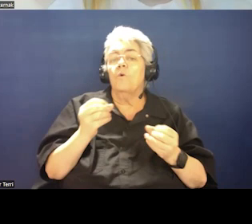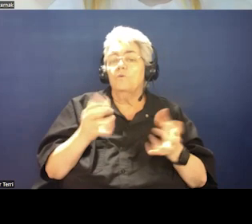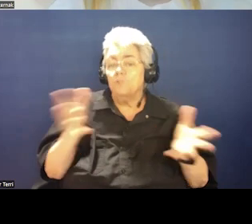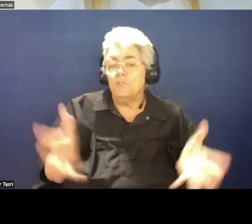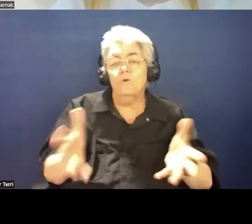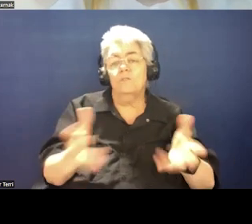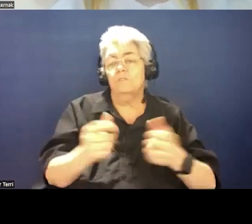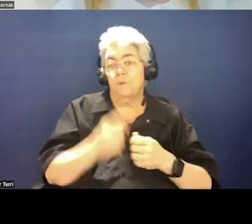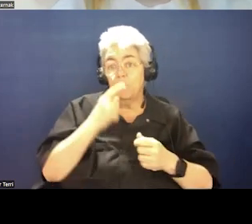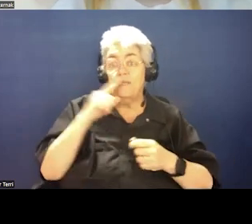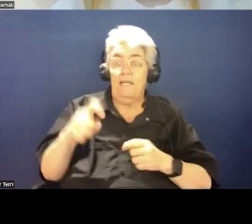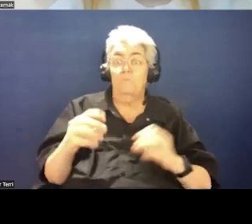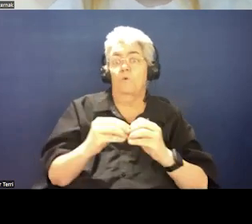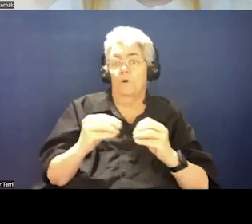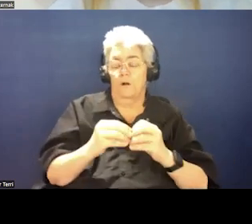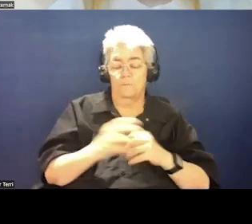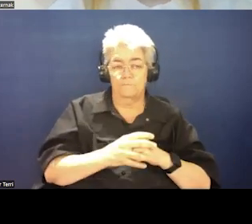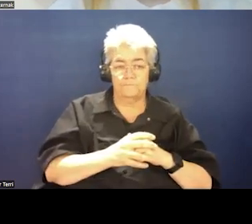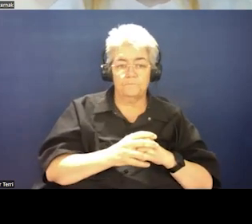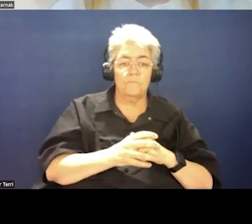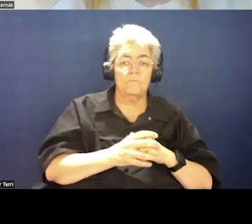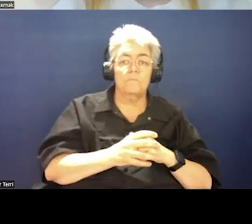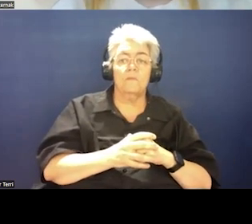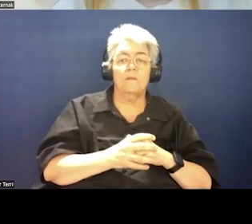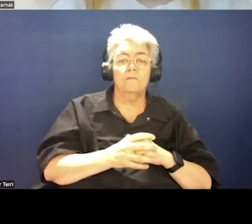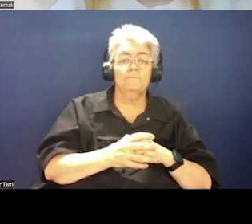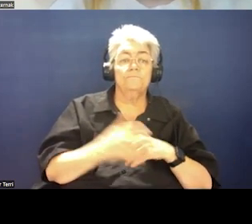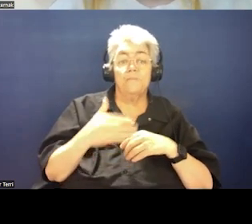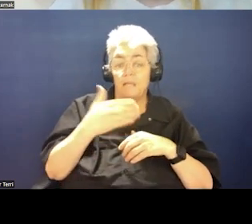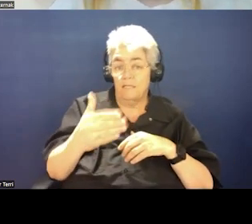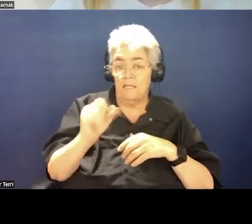moving forward. And if we can go to the next slide, please.